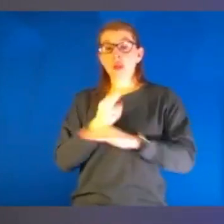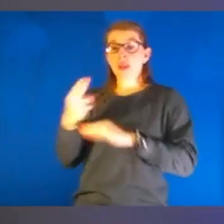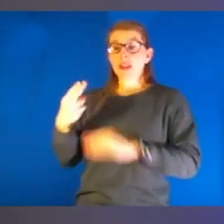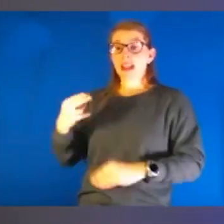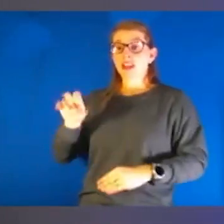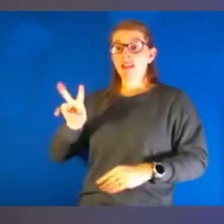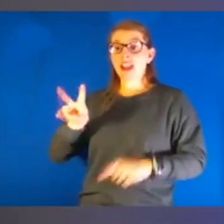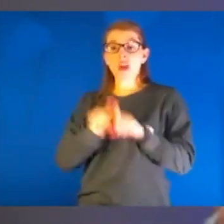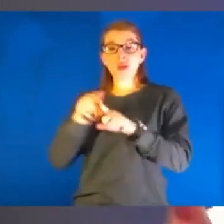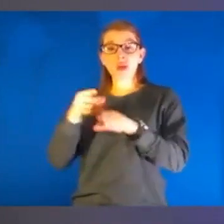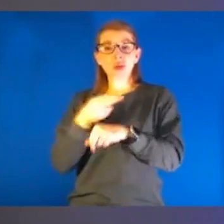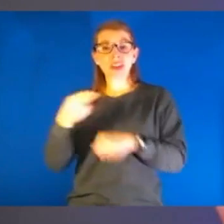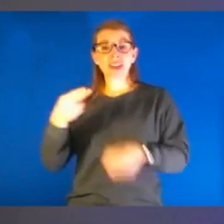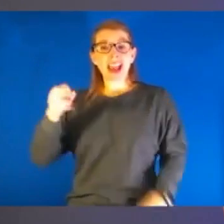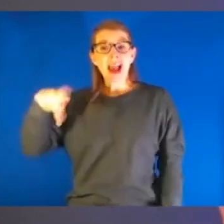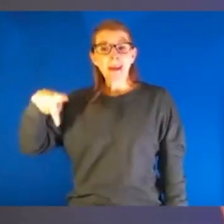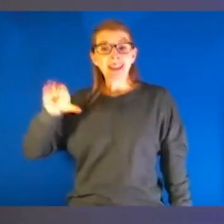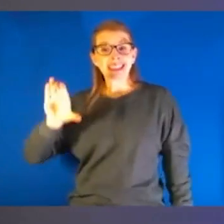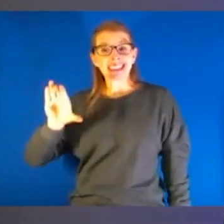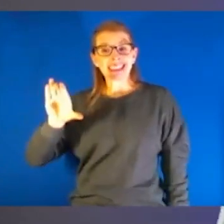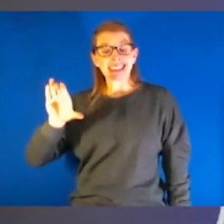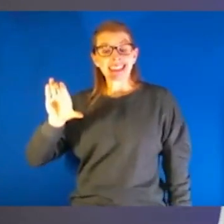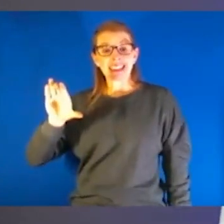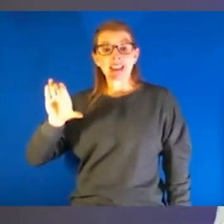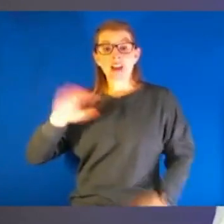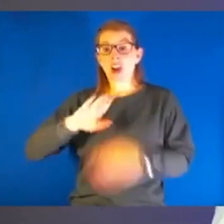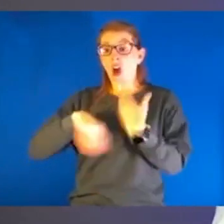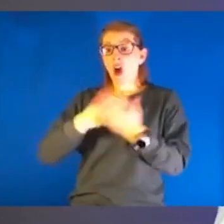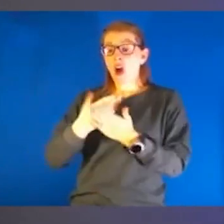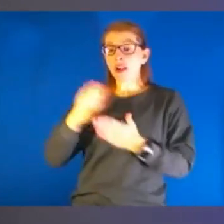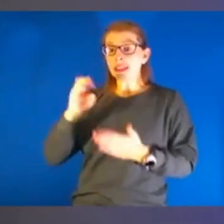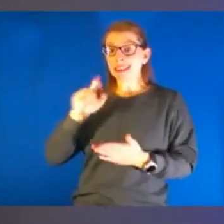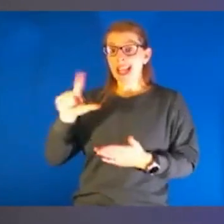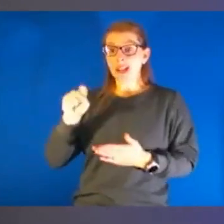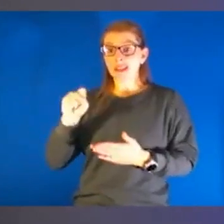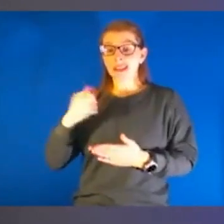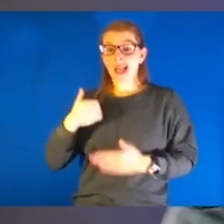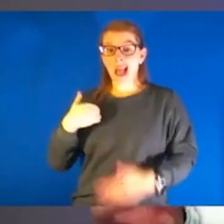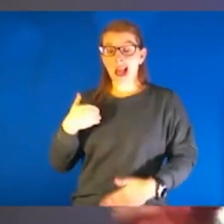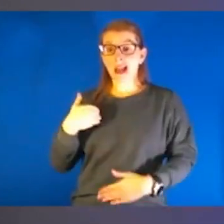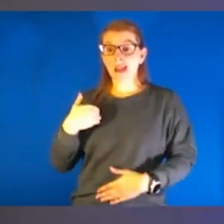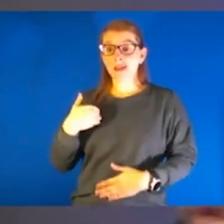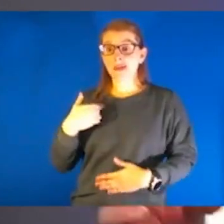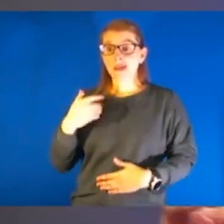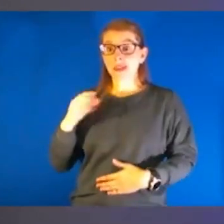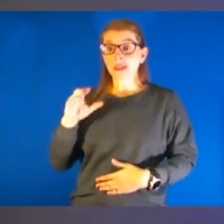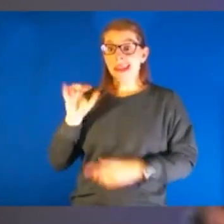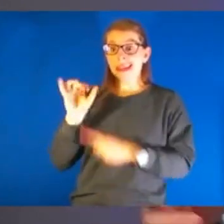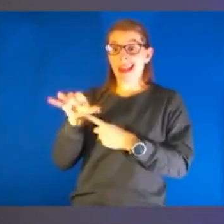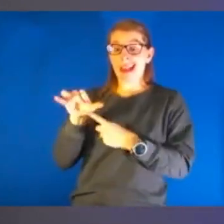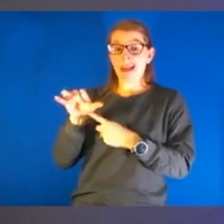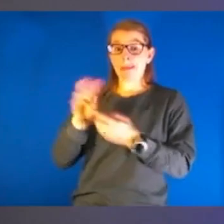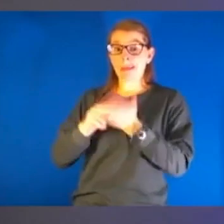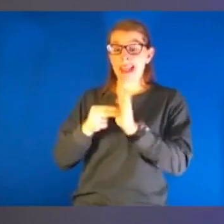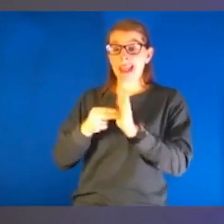So all of these cells, all of our cells have proteases. I mean, that's how we elongate our DNA